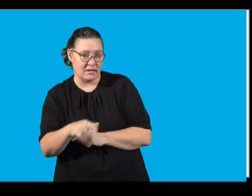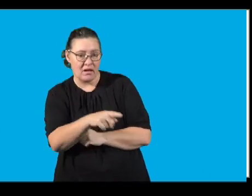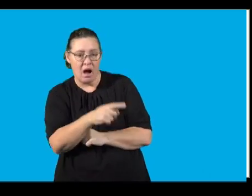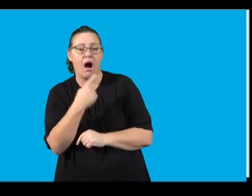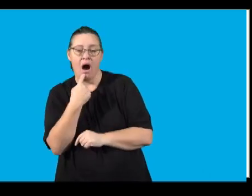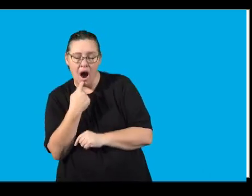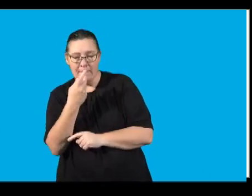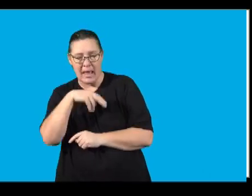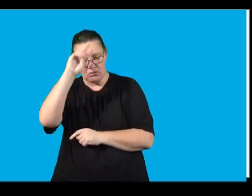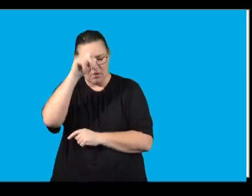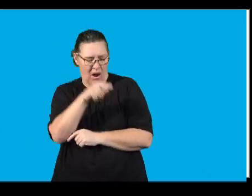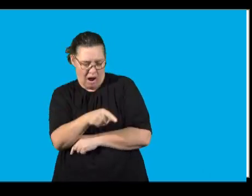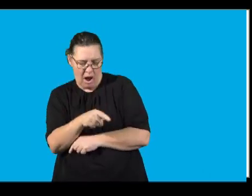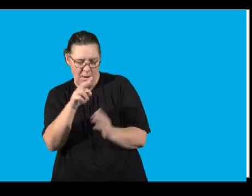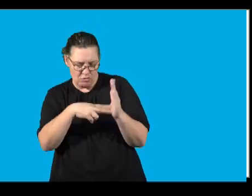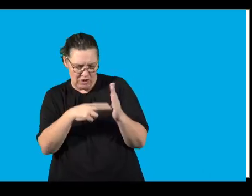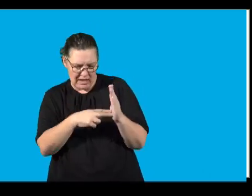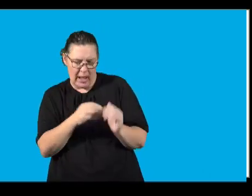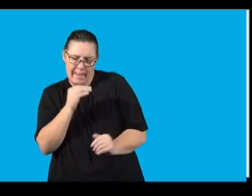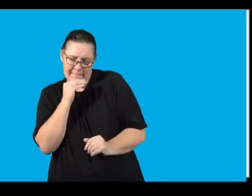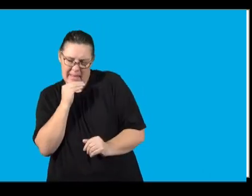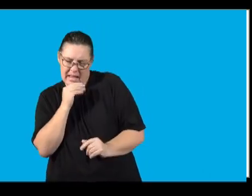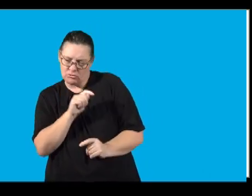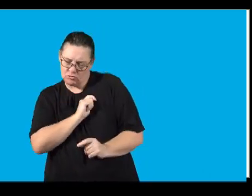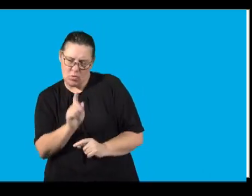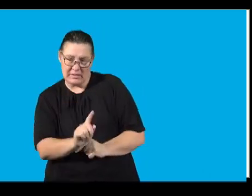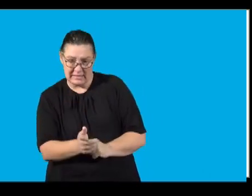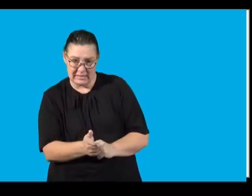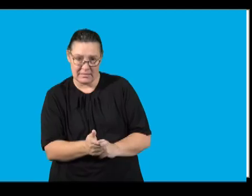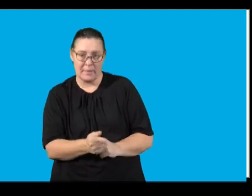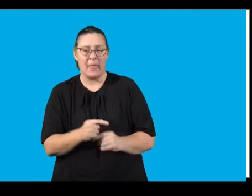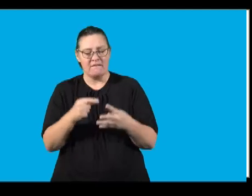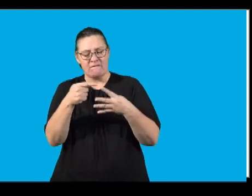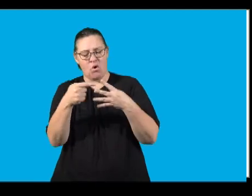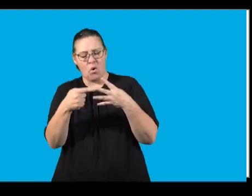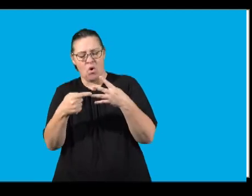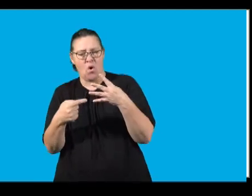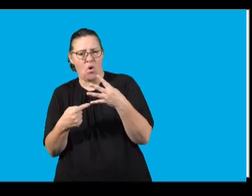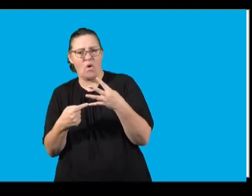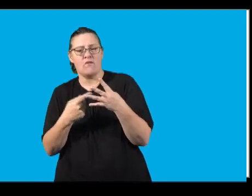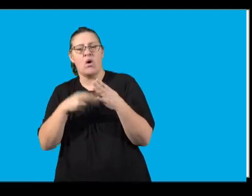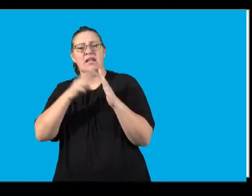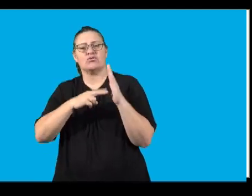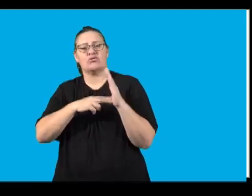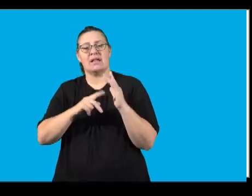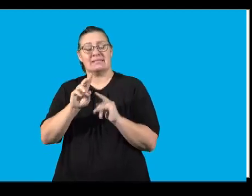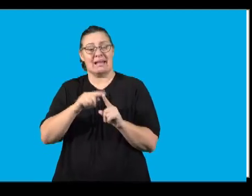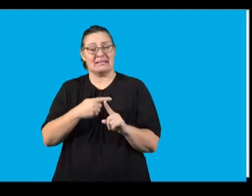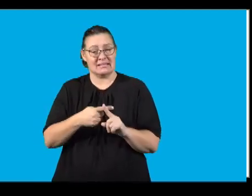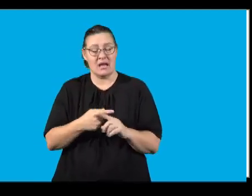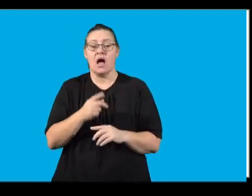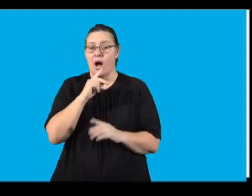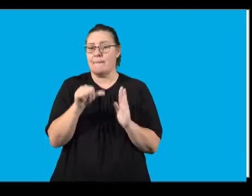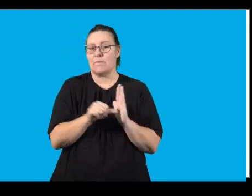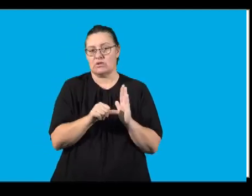text, all right? What are you interpreting when you are reading that? And remember those core elements of your